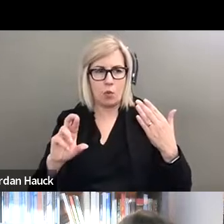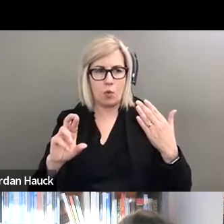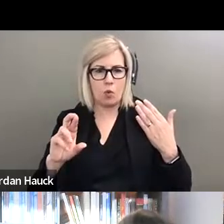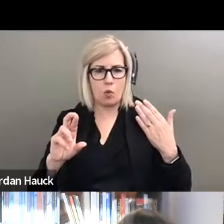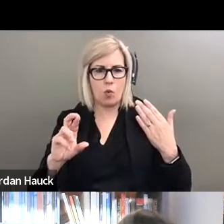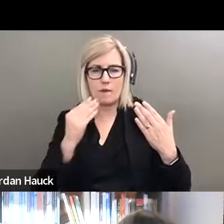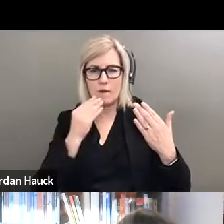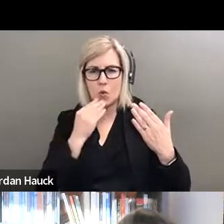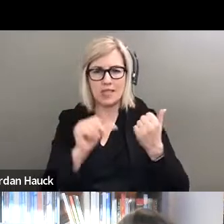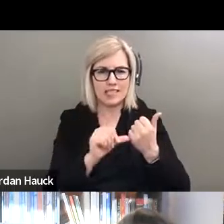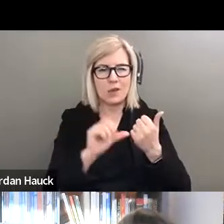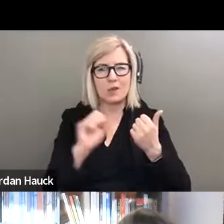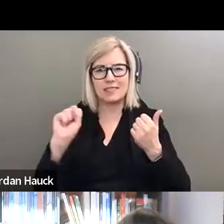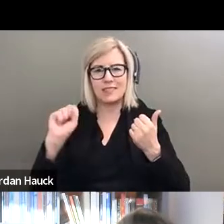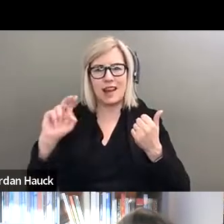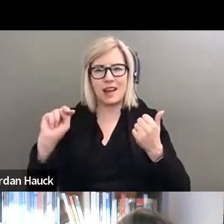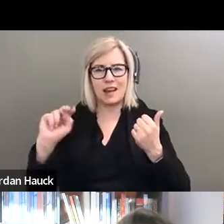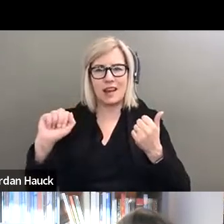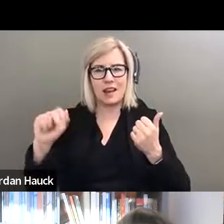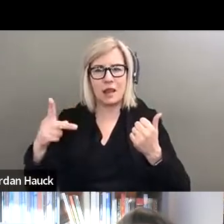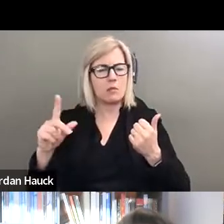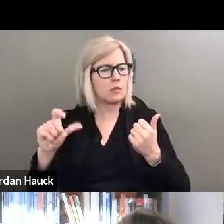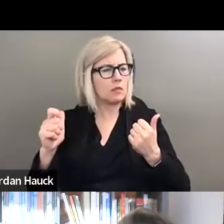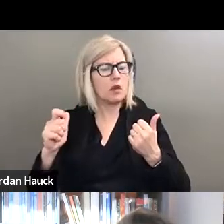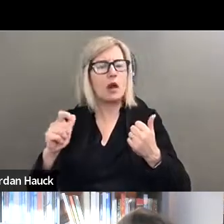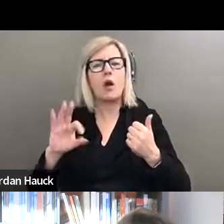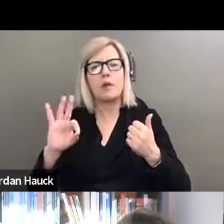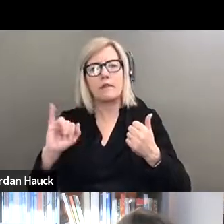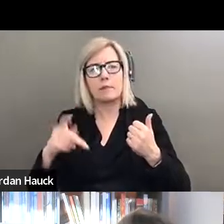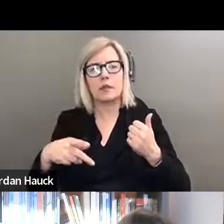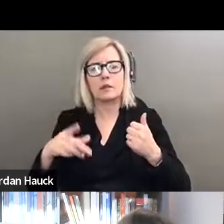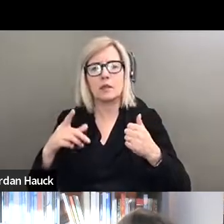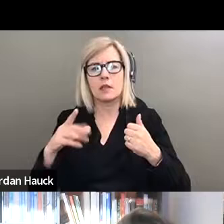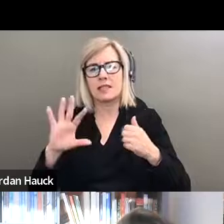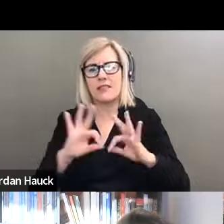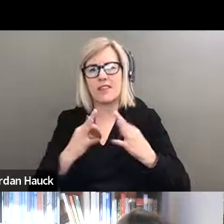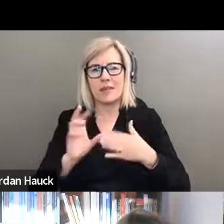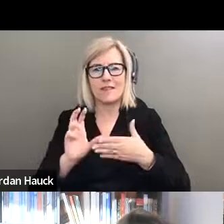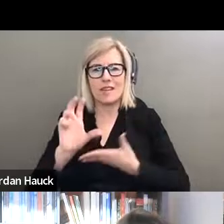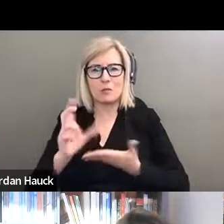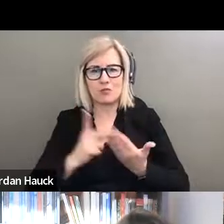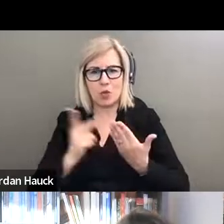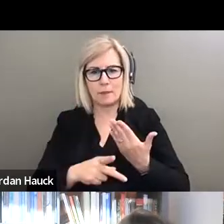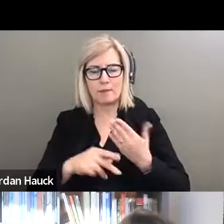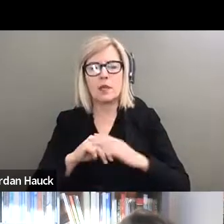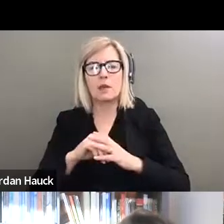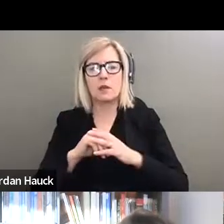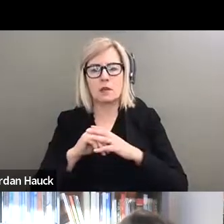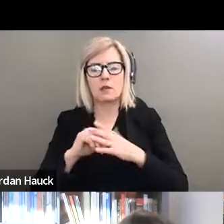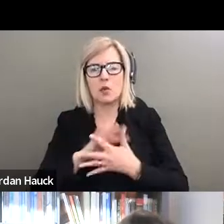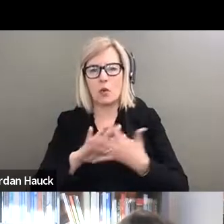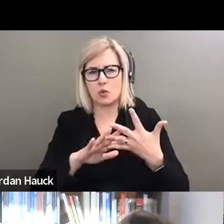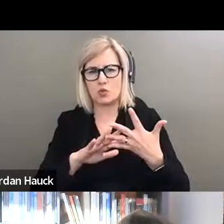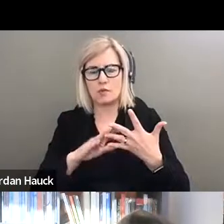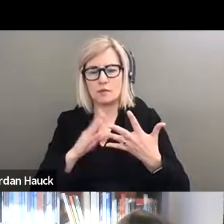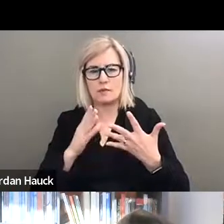food assistance, so SNAP. What's the other one? Oh, FIP. So that's the Family Investment Program. So